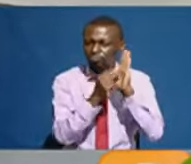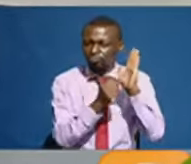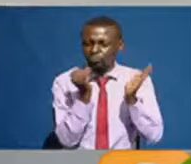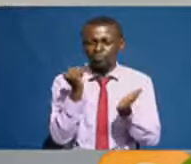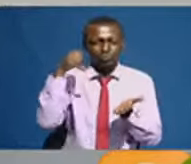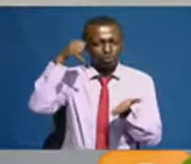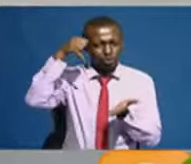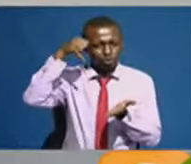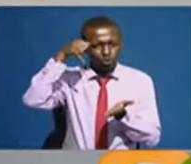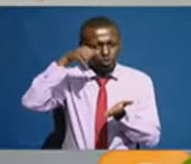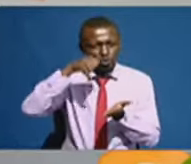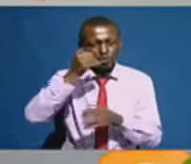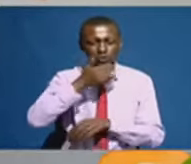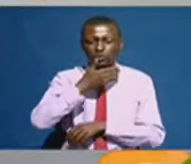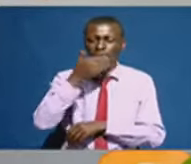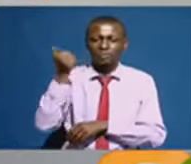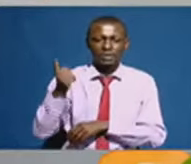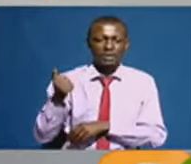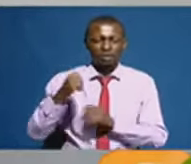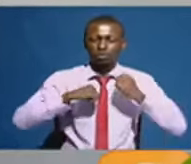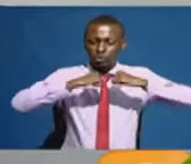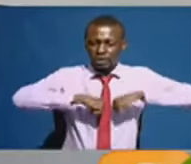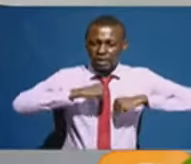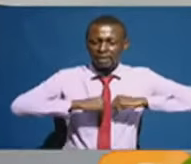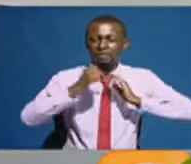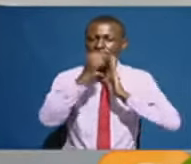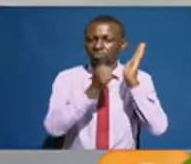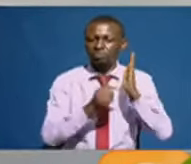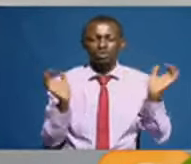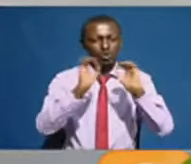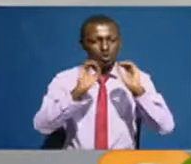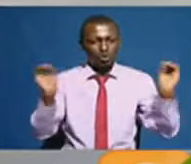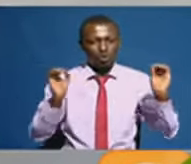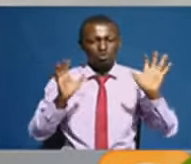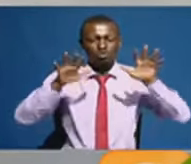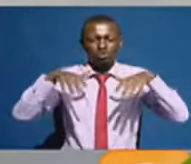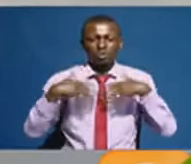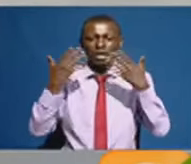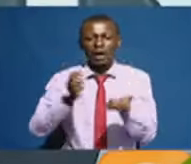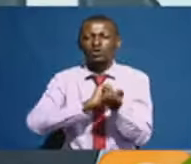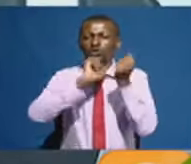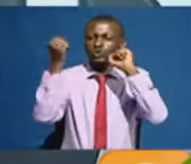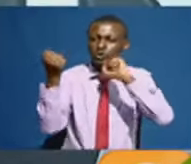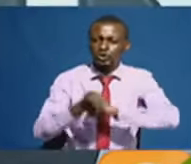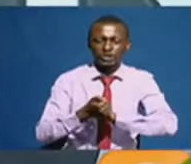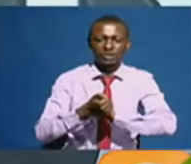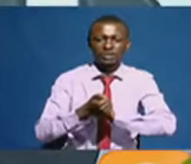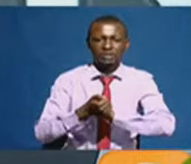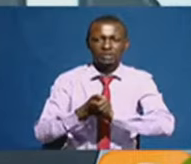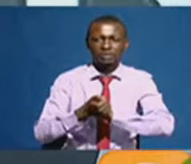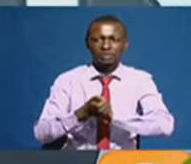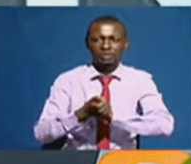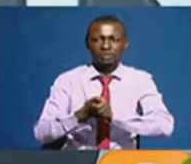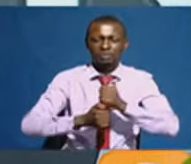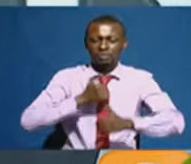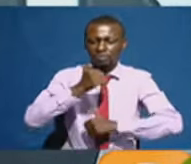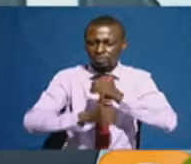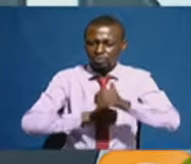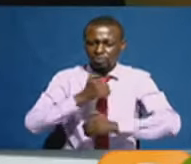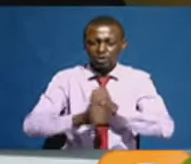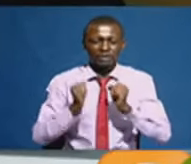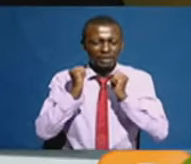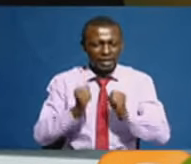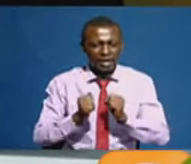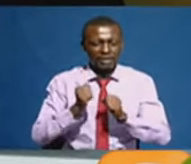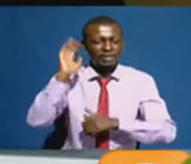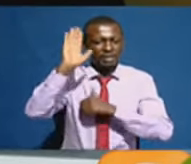All right, so we don't agree with this anymore. How you undo that has to be as tidy a process as it was putting